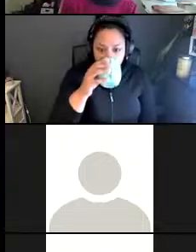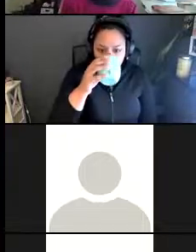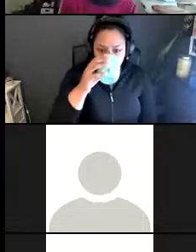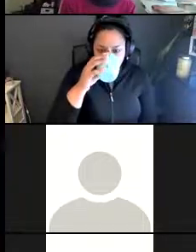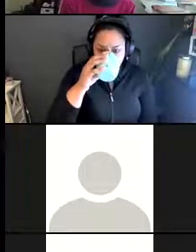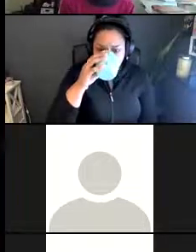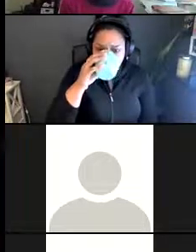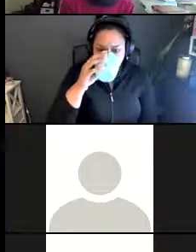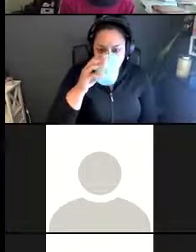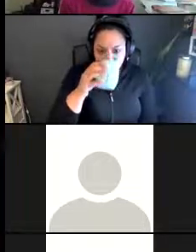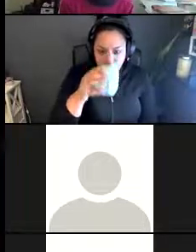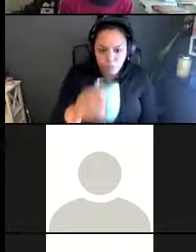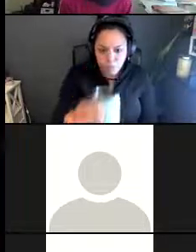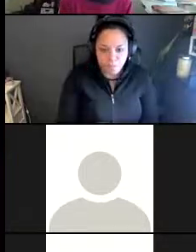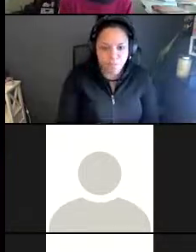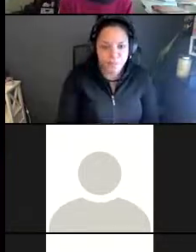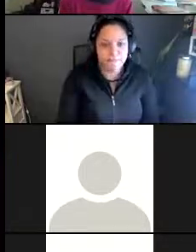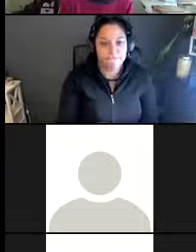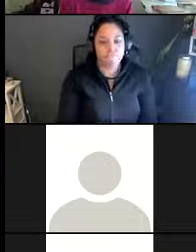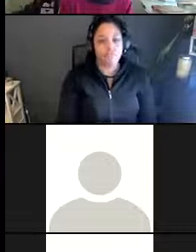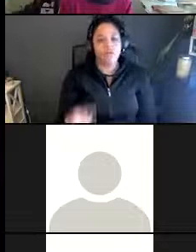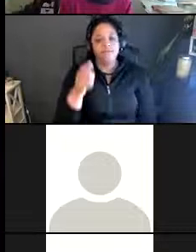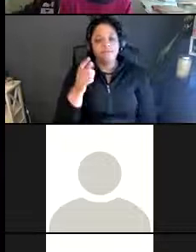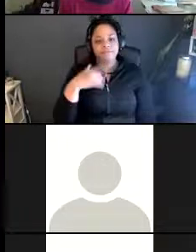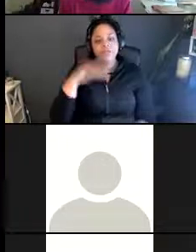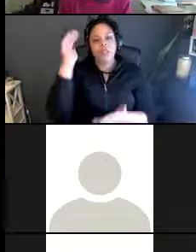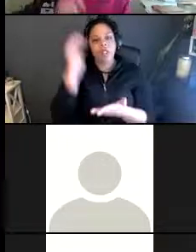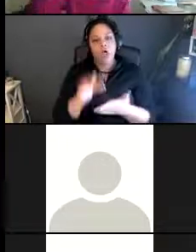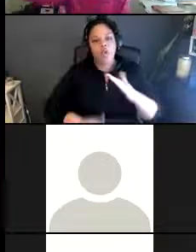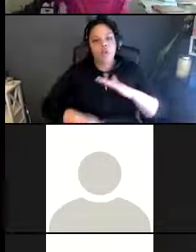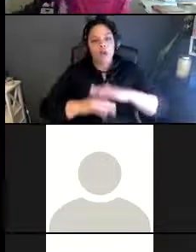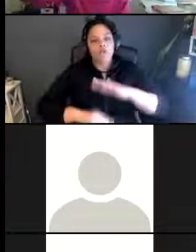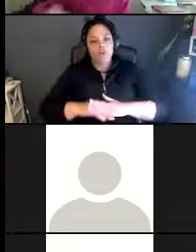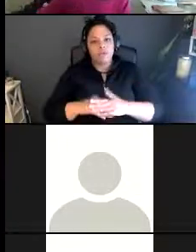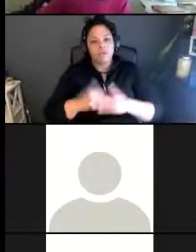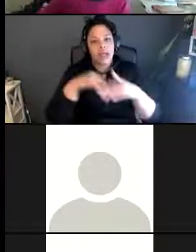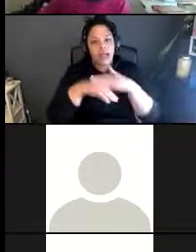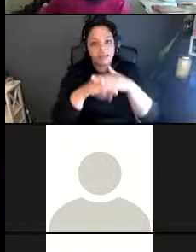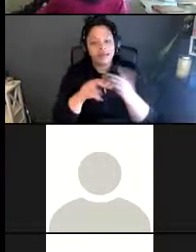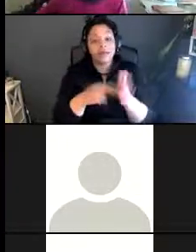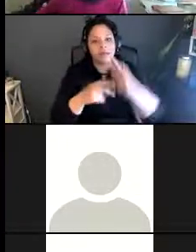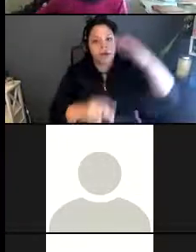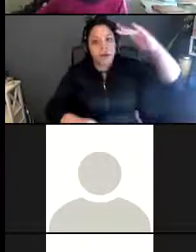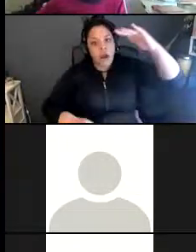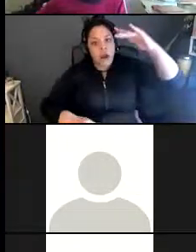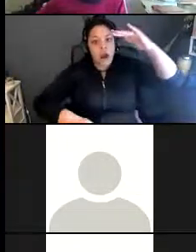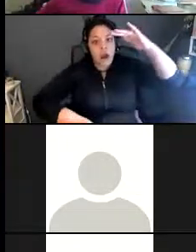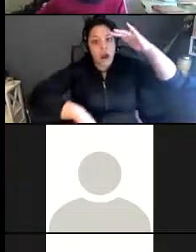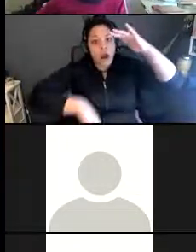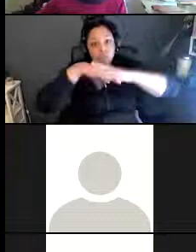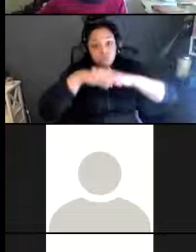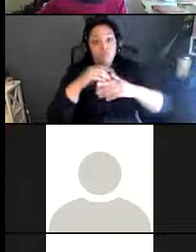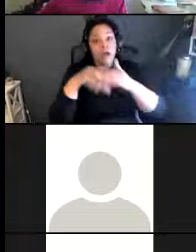Harm reduction promotes low threshold access. You don't have to hit your lowest